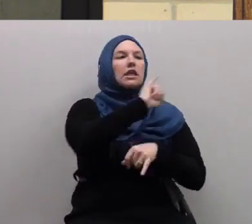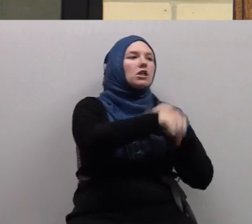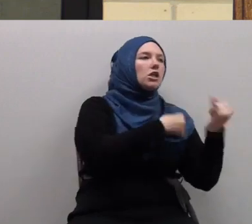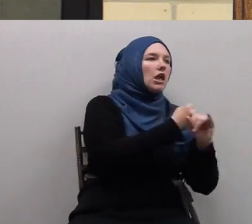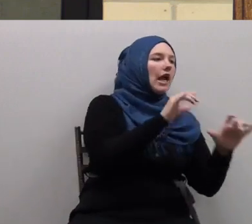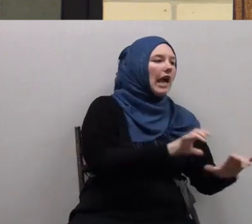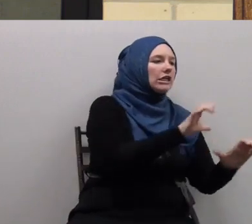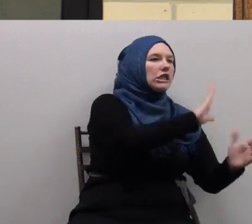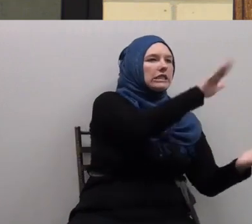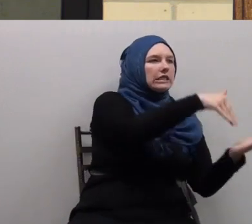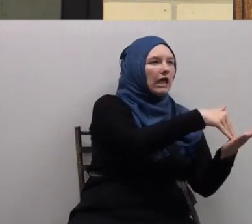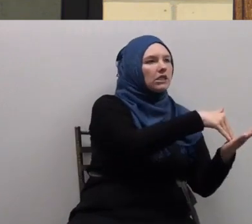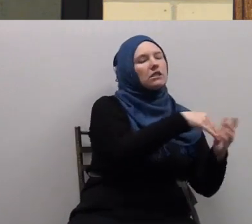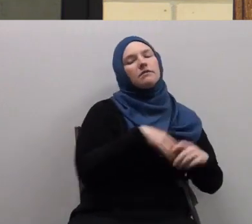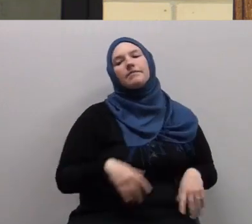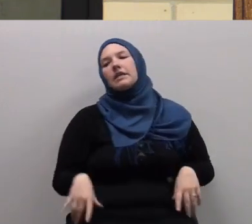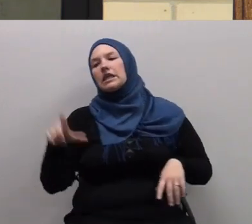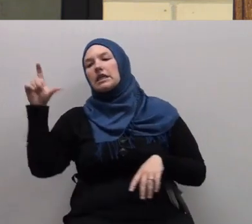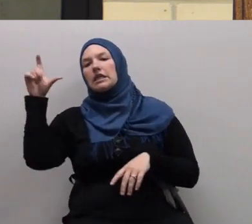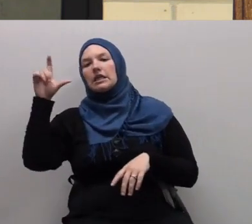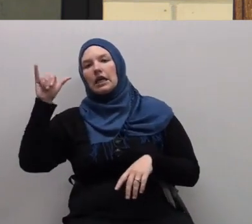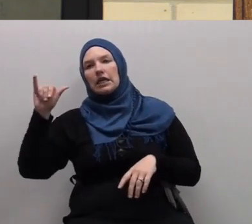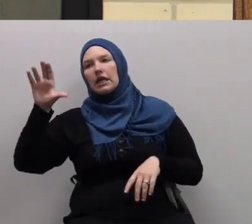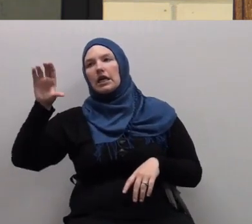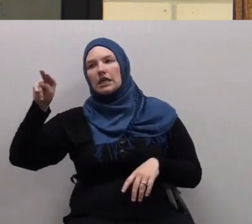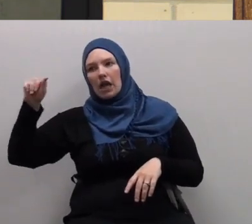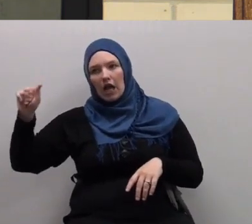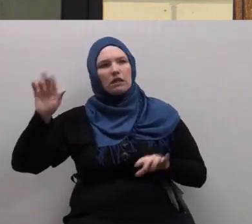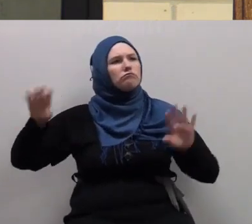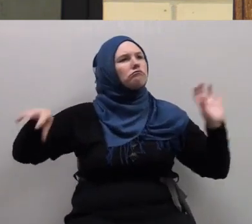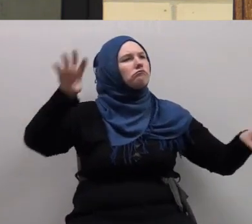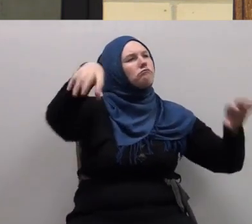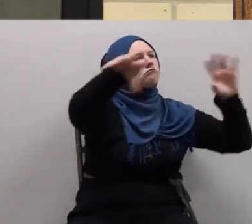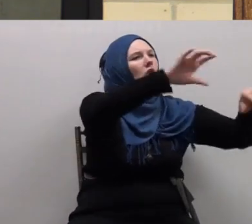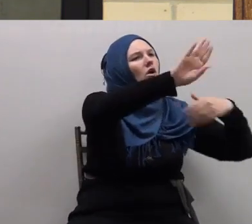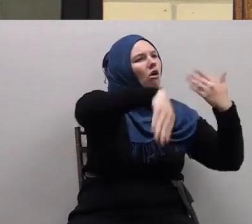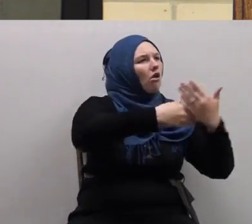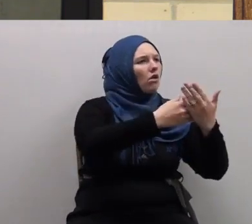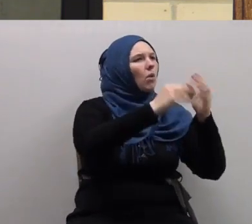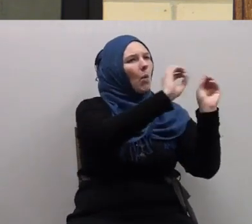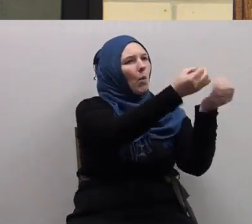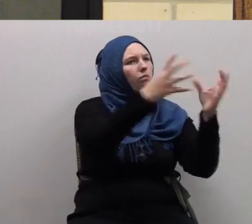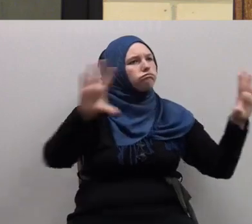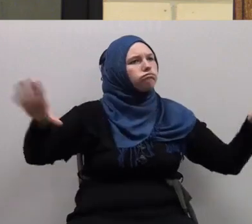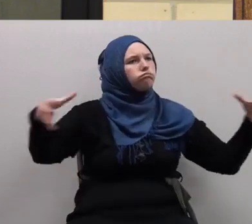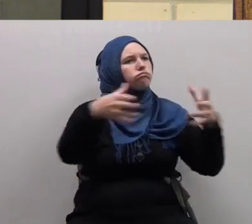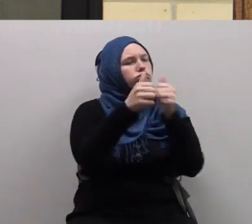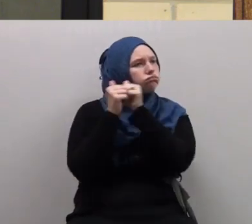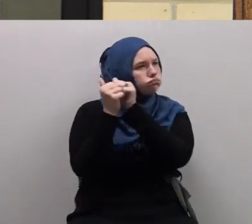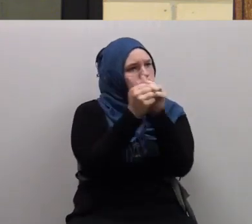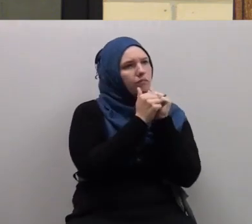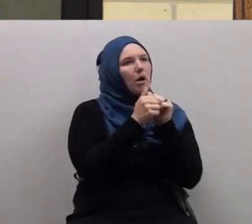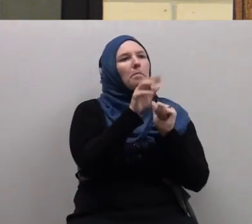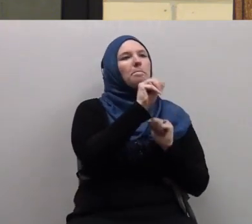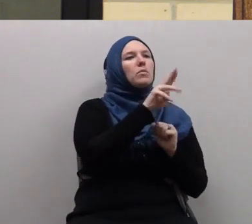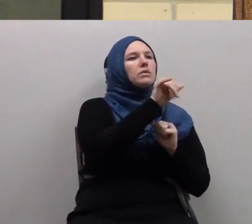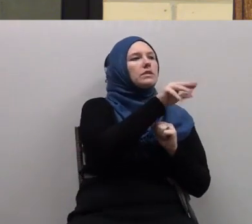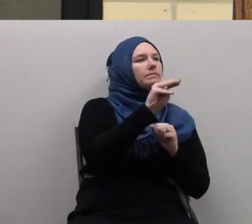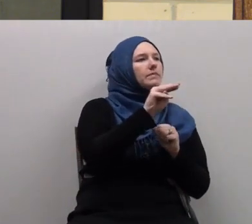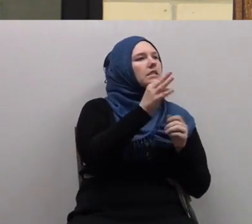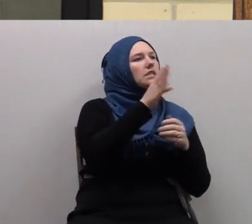Center, Islamic Circle of North America on Social Justice, Muslim Civil Liberties